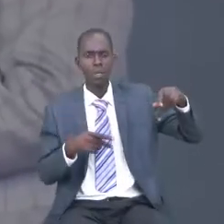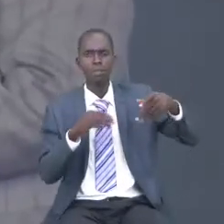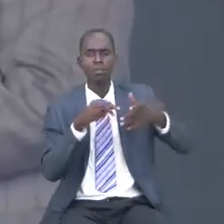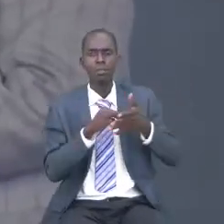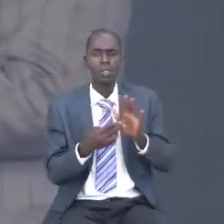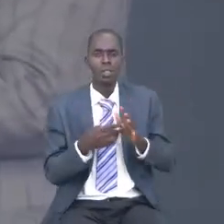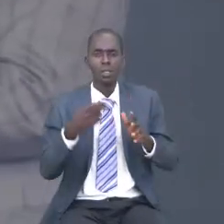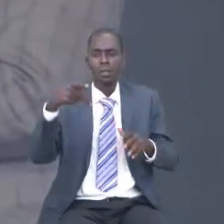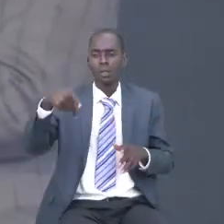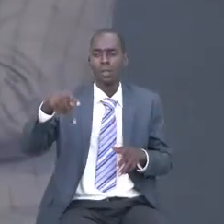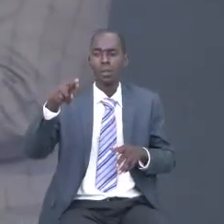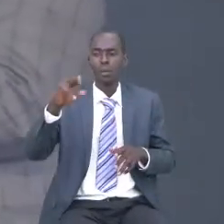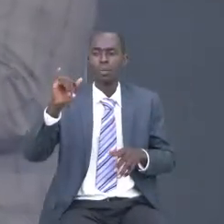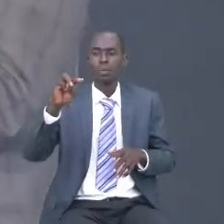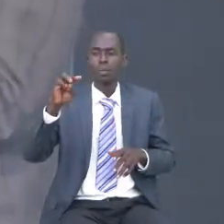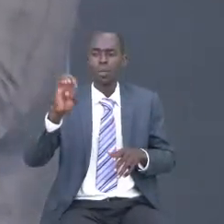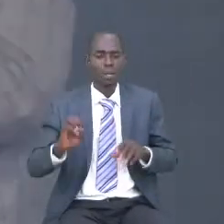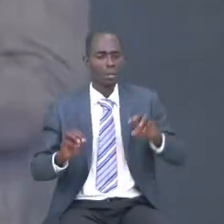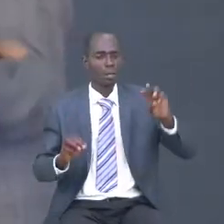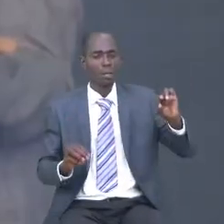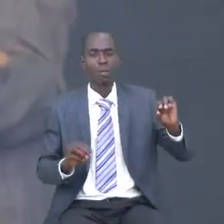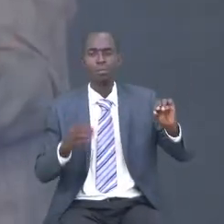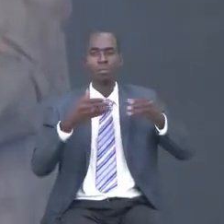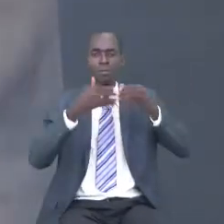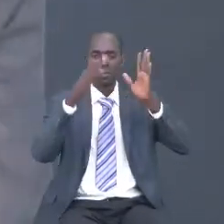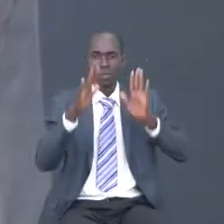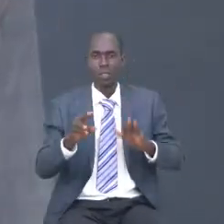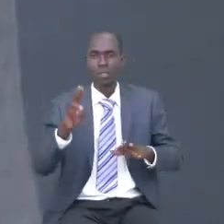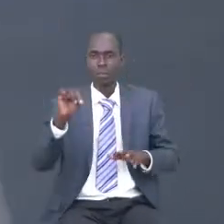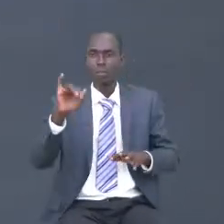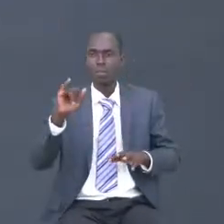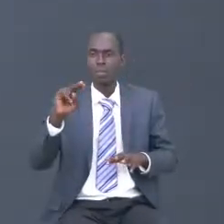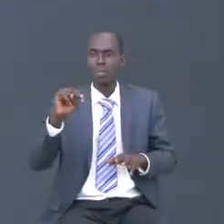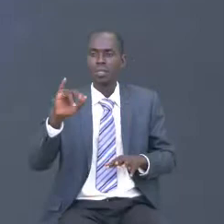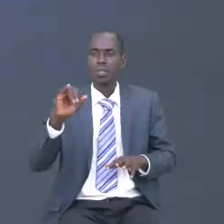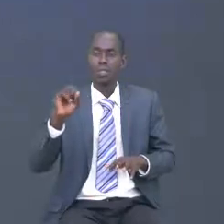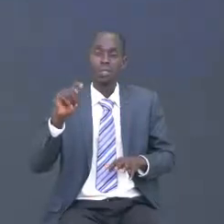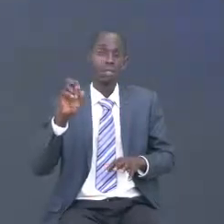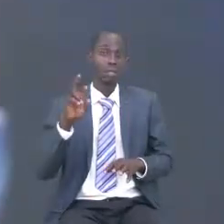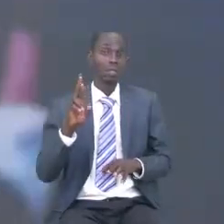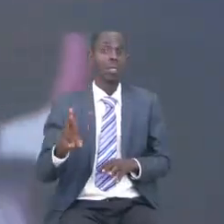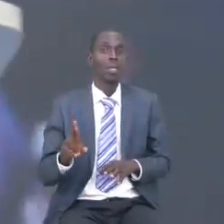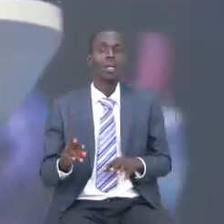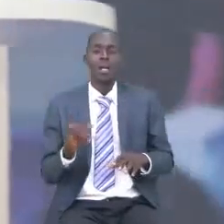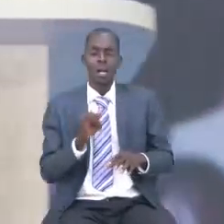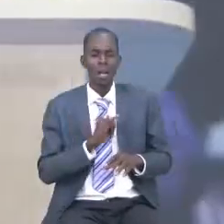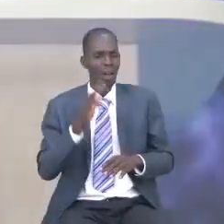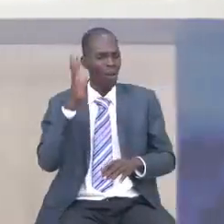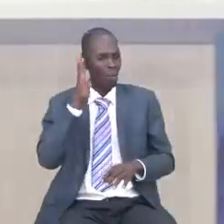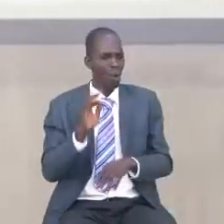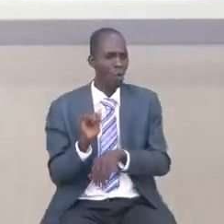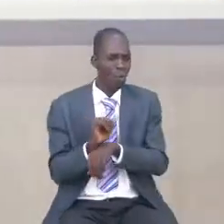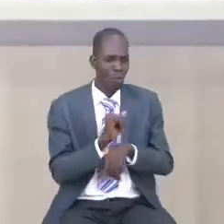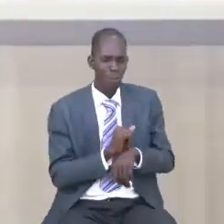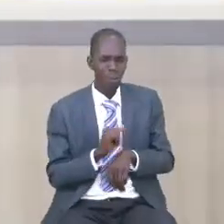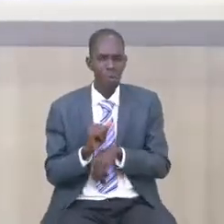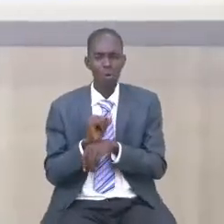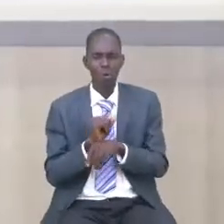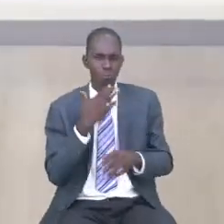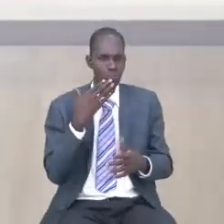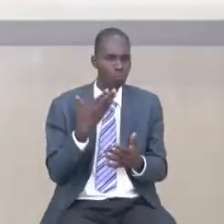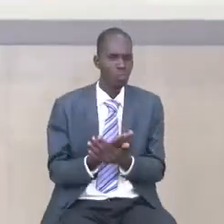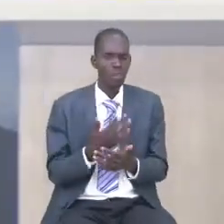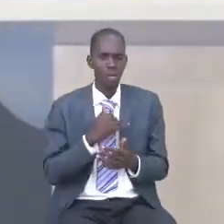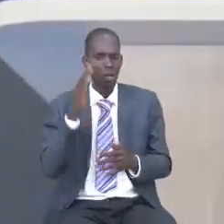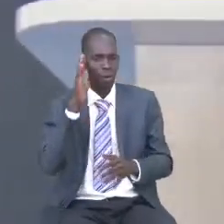majesty and I walk with dignity and I walk with a man of position, this is the way I